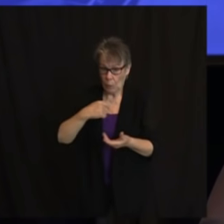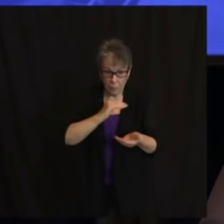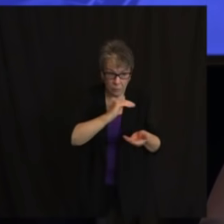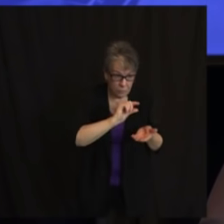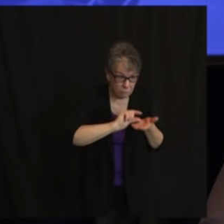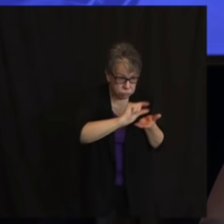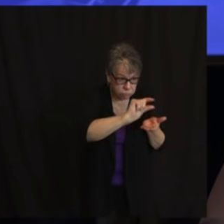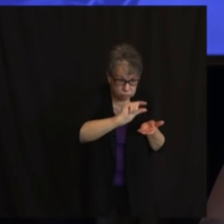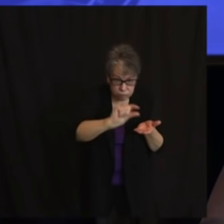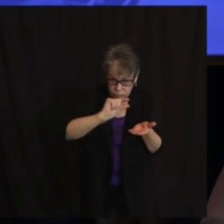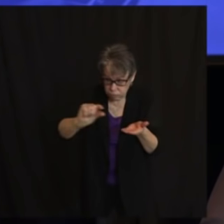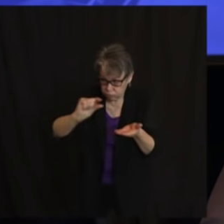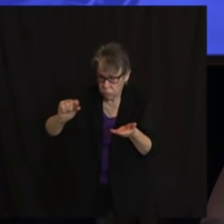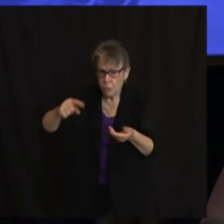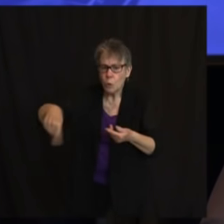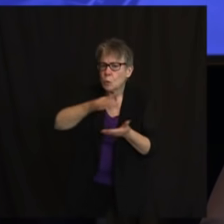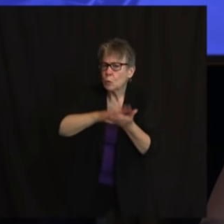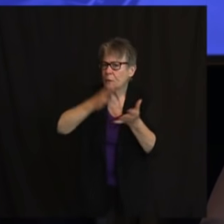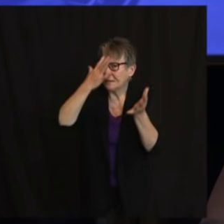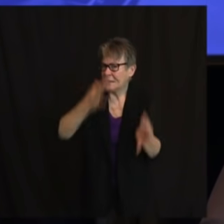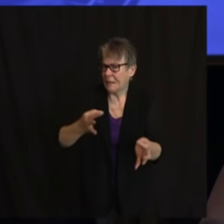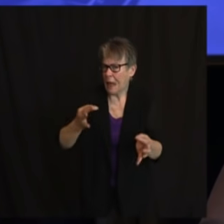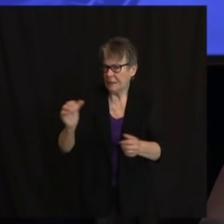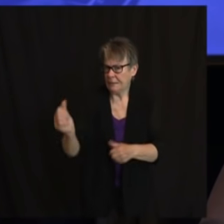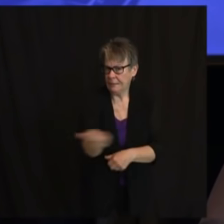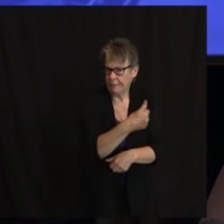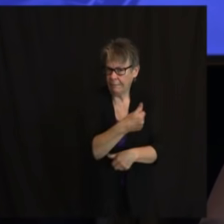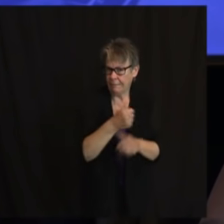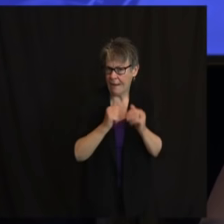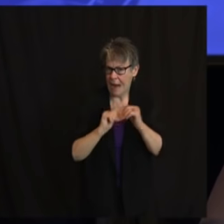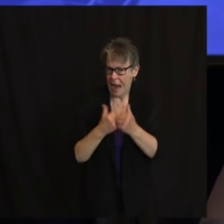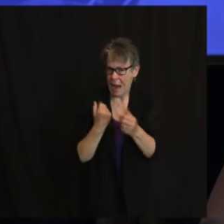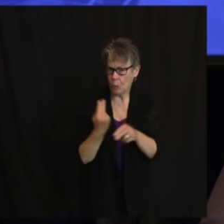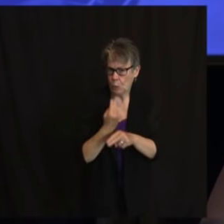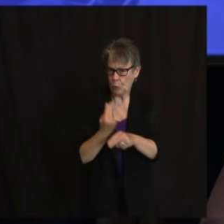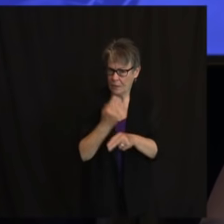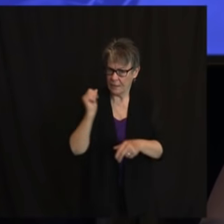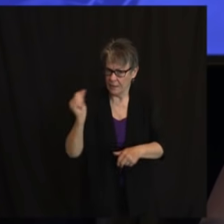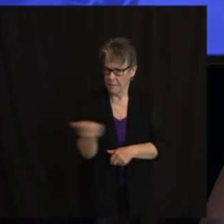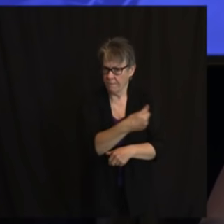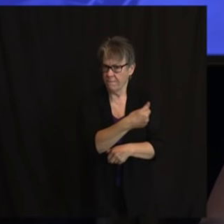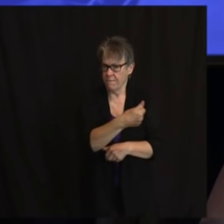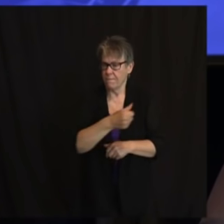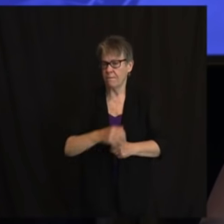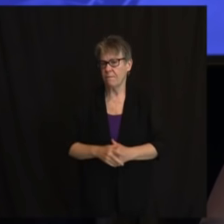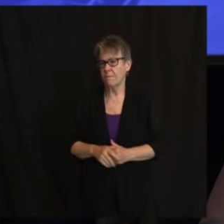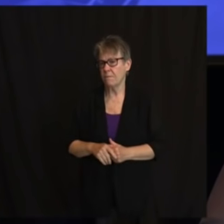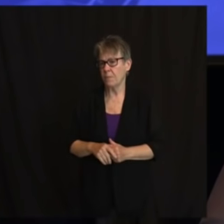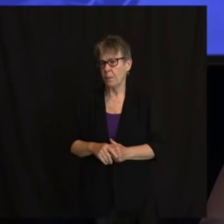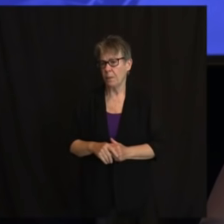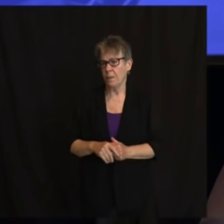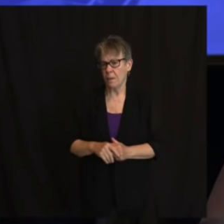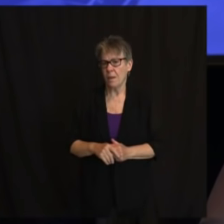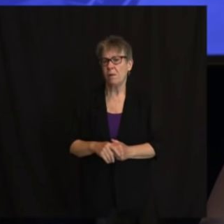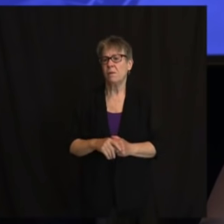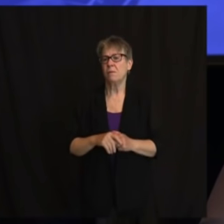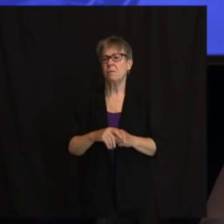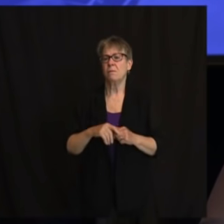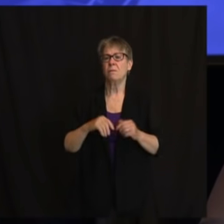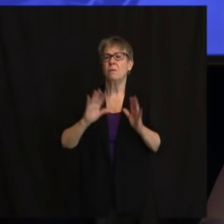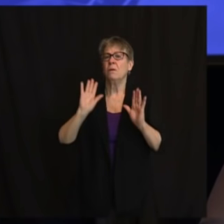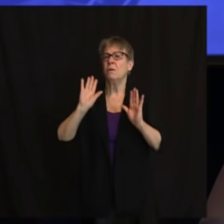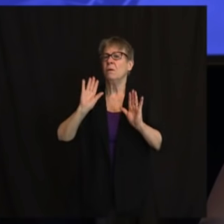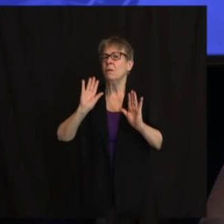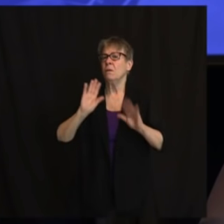leadership. Unprecedented times calls for unprecedented acts of leadership and humanity. We are in totally